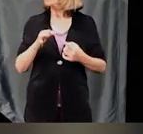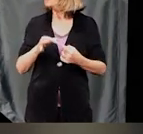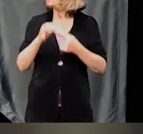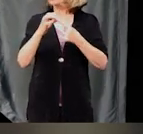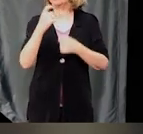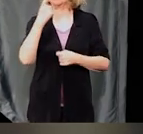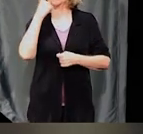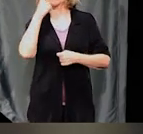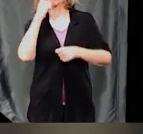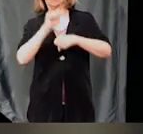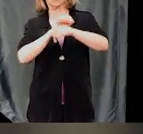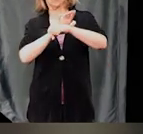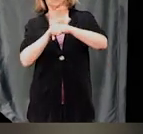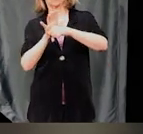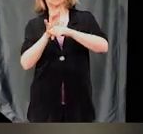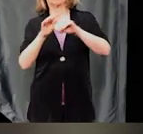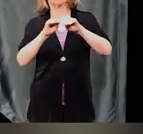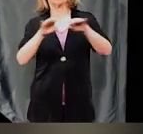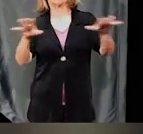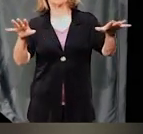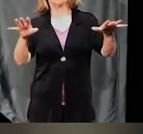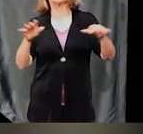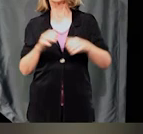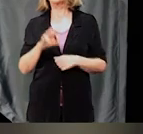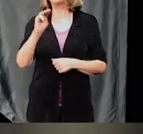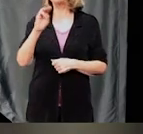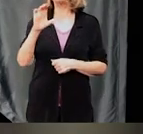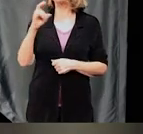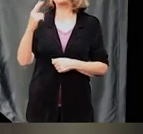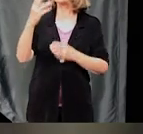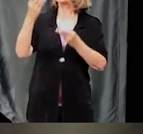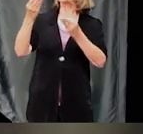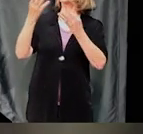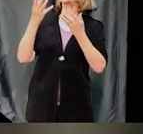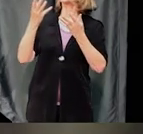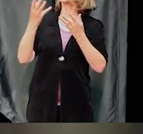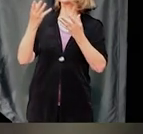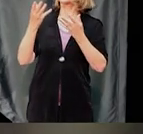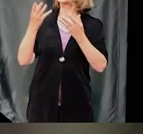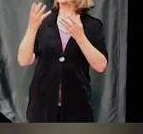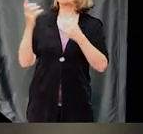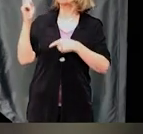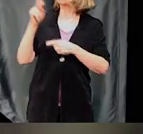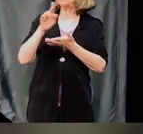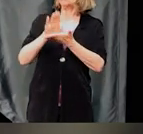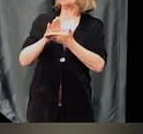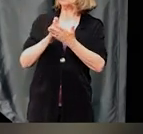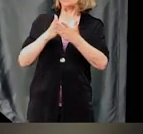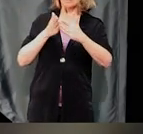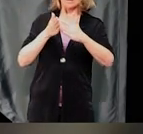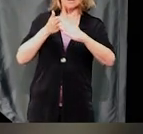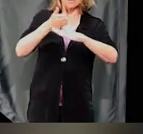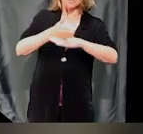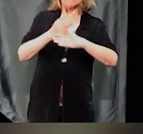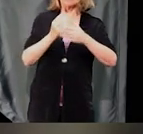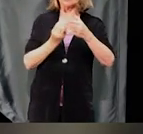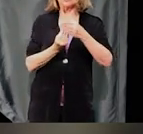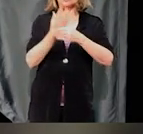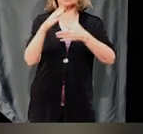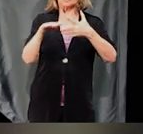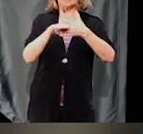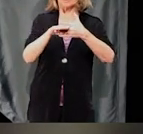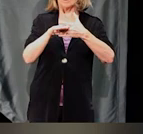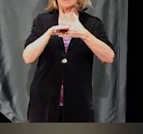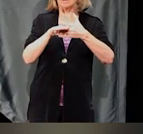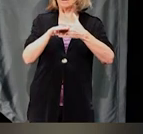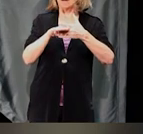months. In March, when we were told we would not be returning after spring break and that all courses would be going remote, I don't know about